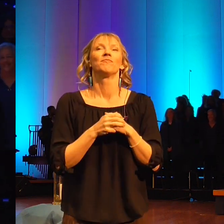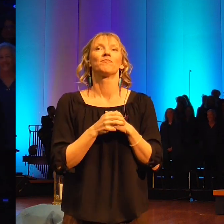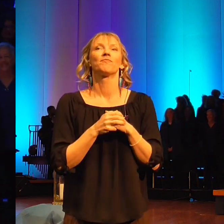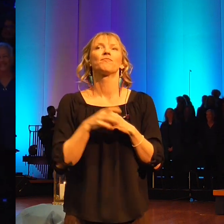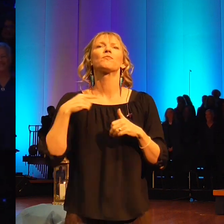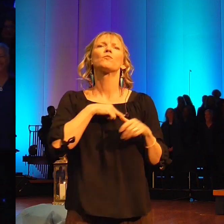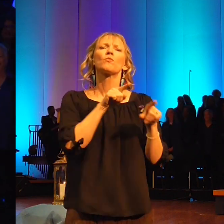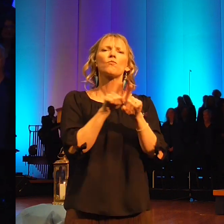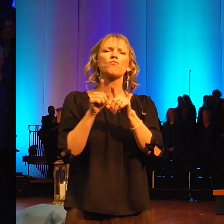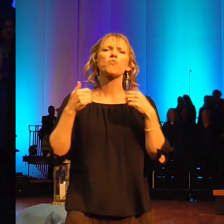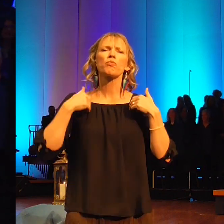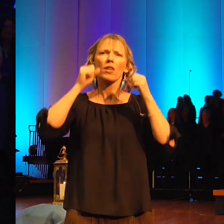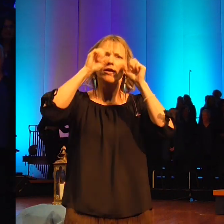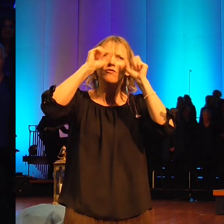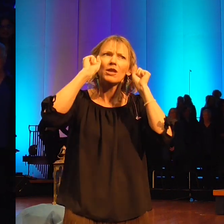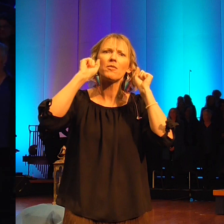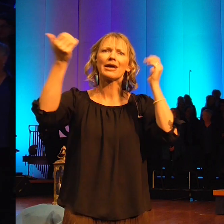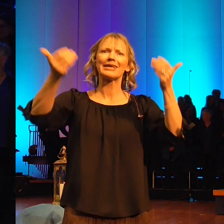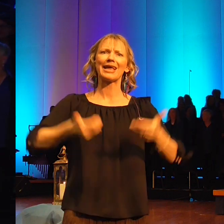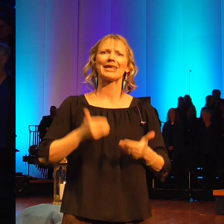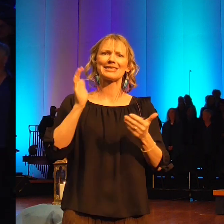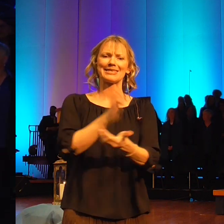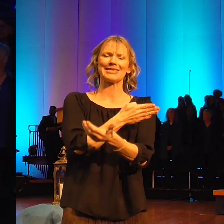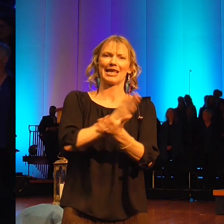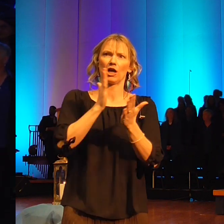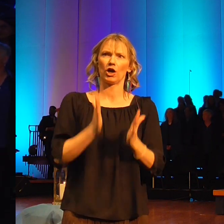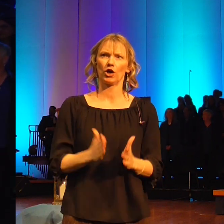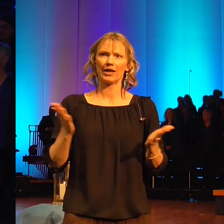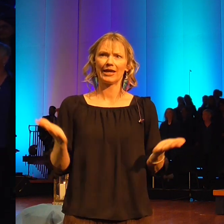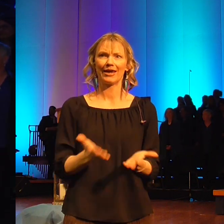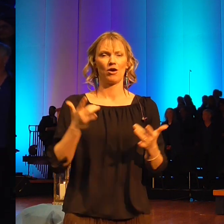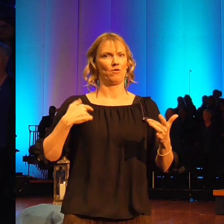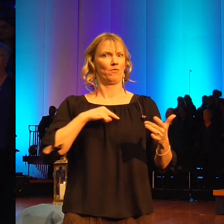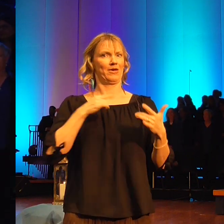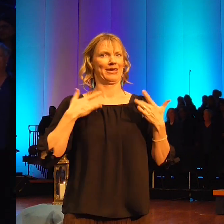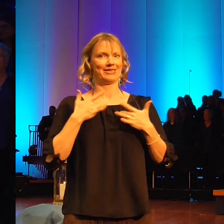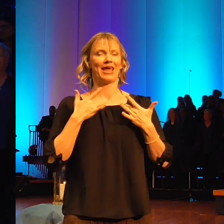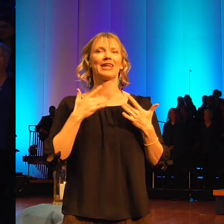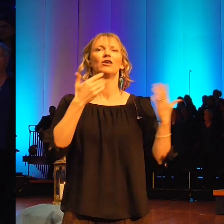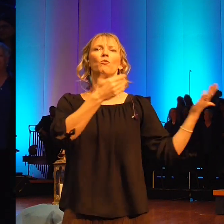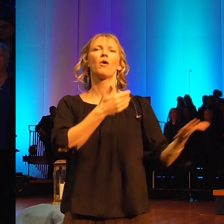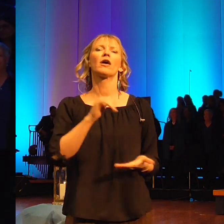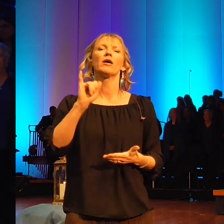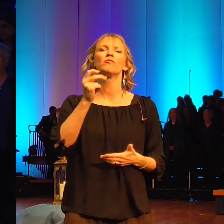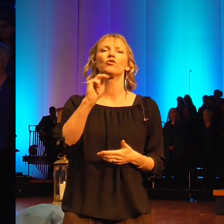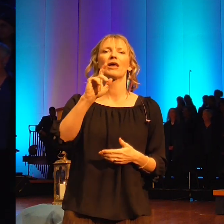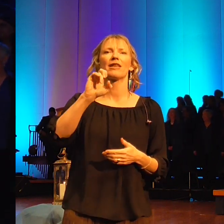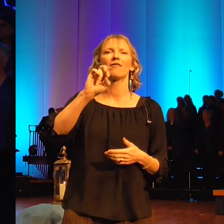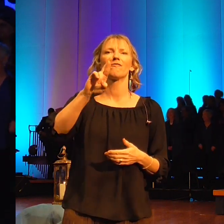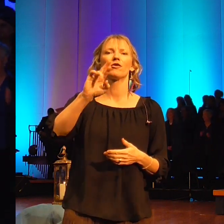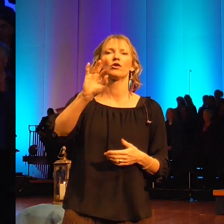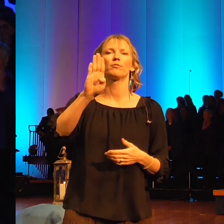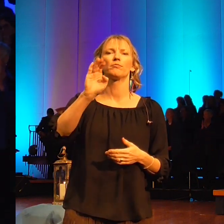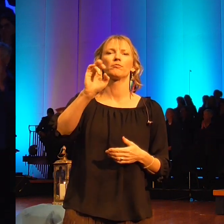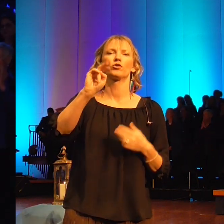And we also have an incredible guest singer here today that I'm very excited about. Please welcome Jennifer Burnett.